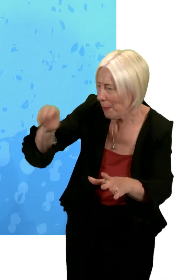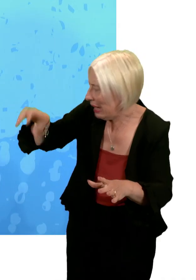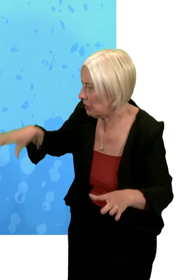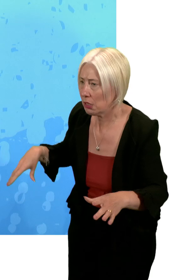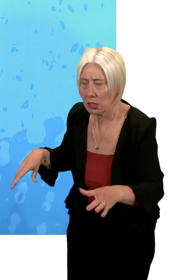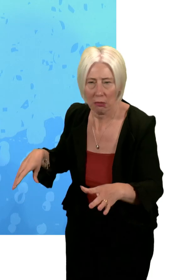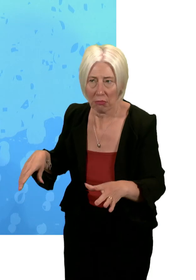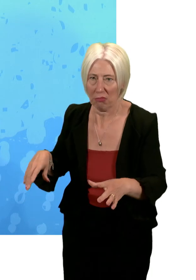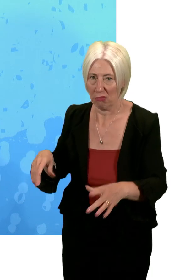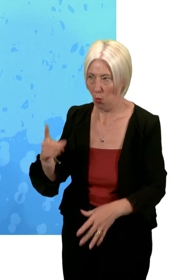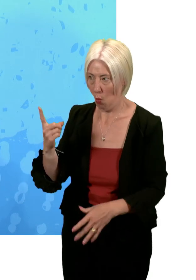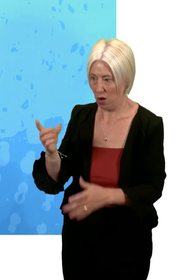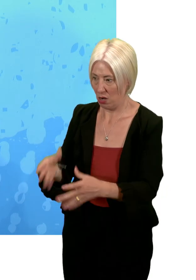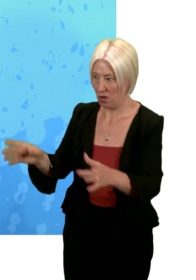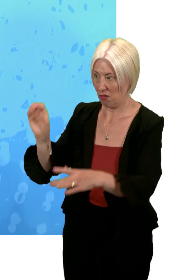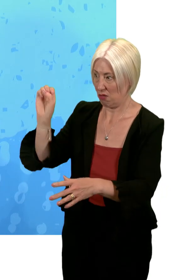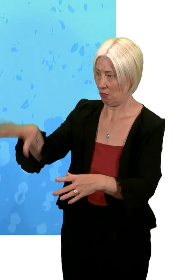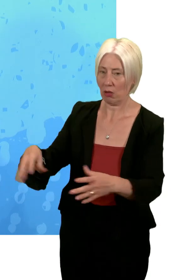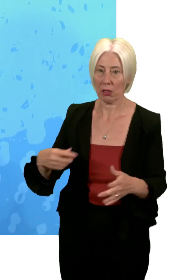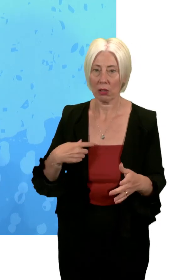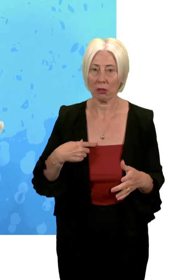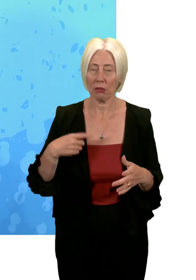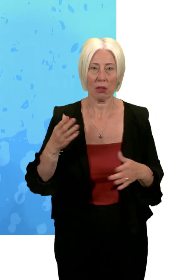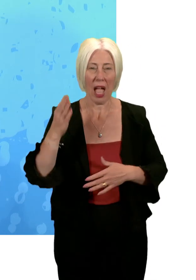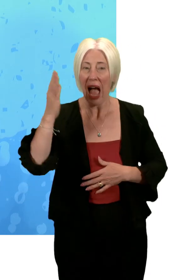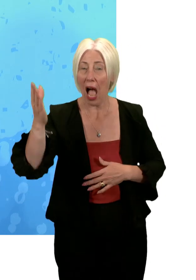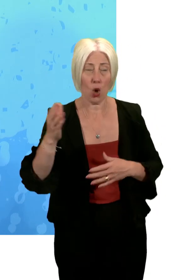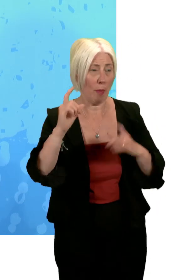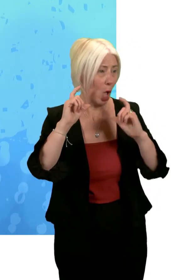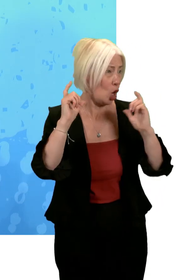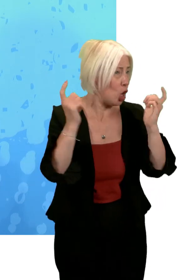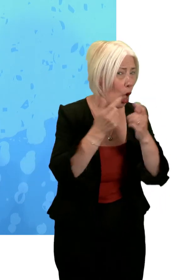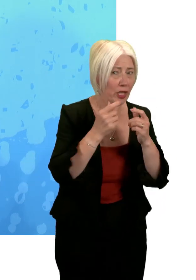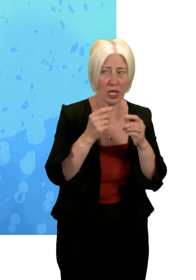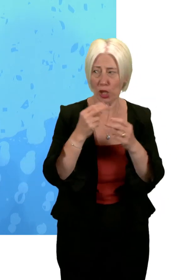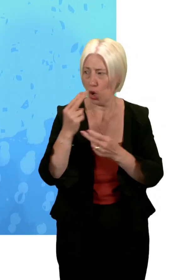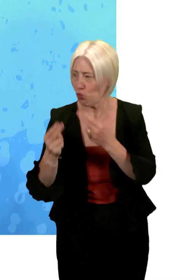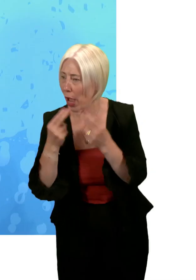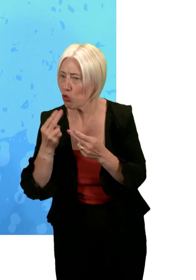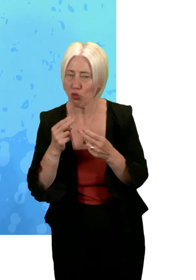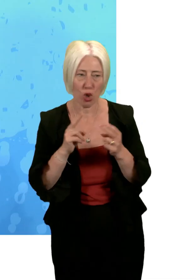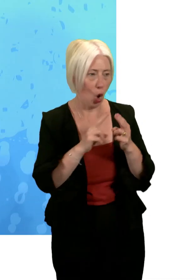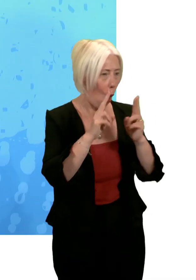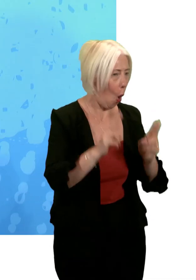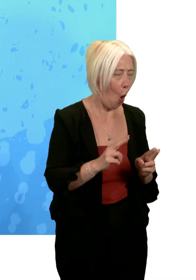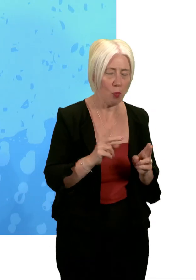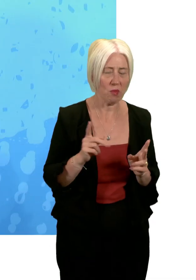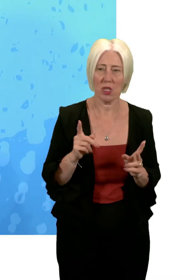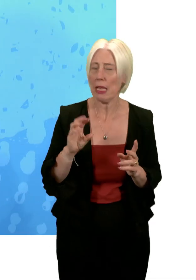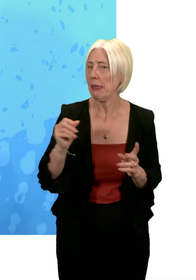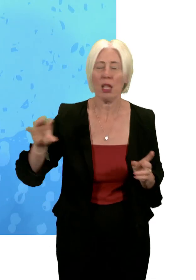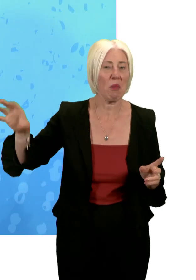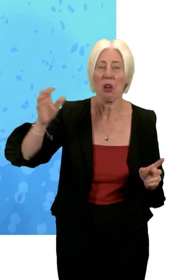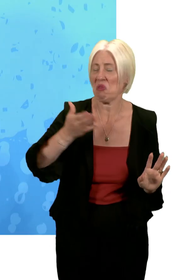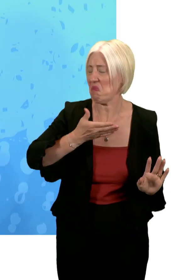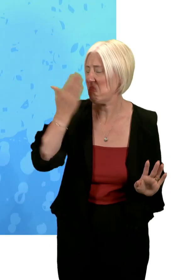only got one, whatever that is. And I'm in colleges, I'm in restaurants, I'm in people's homes. So it's getting that, as I